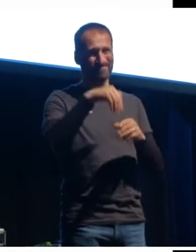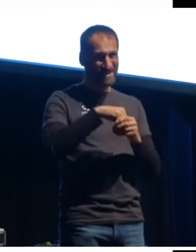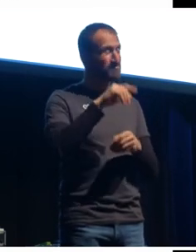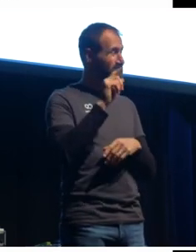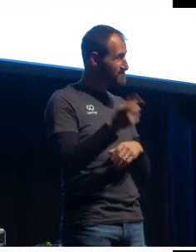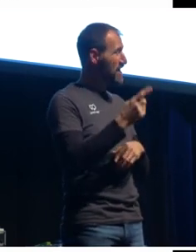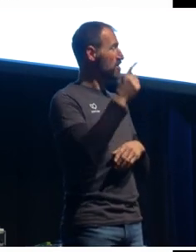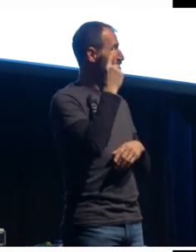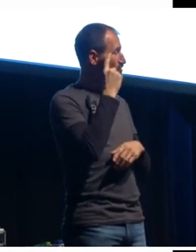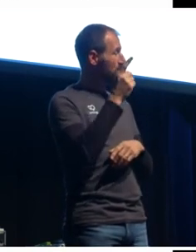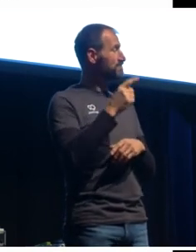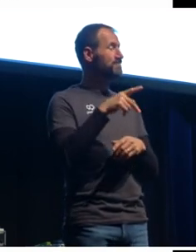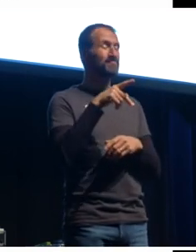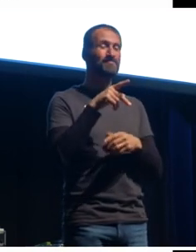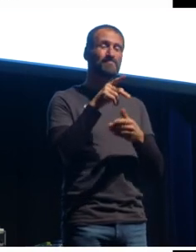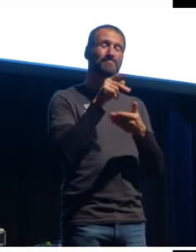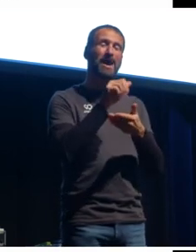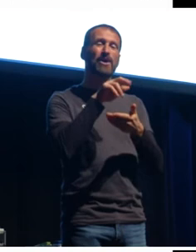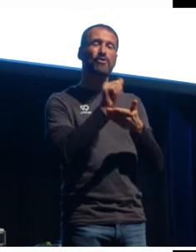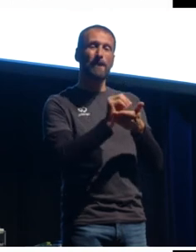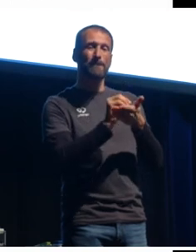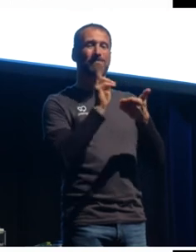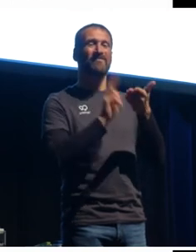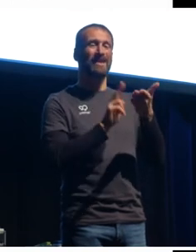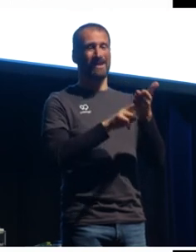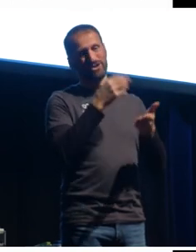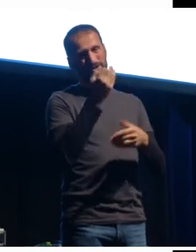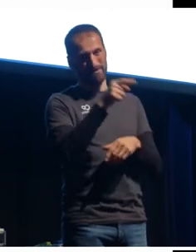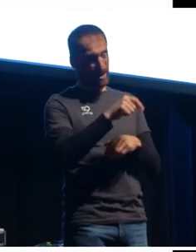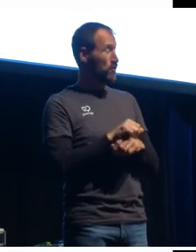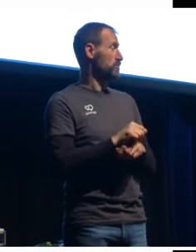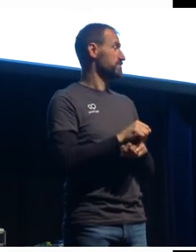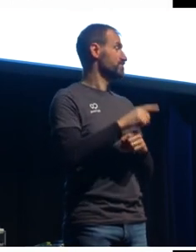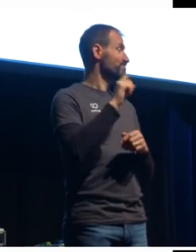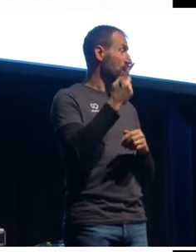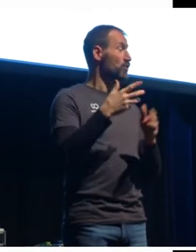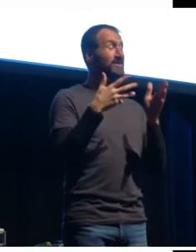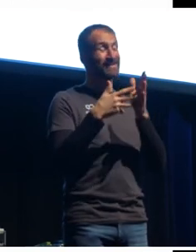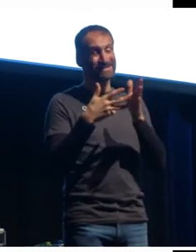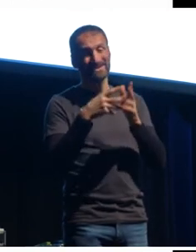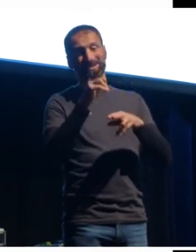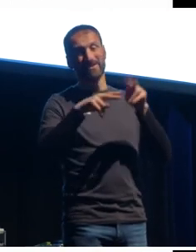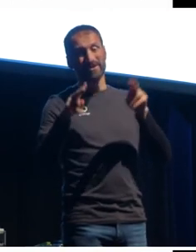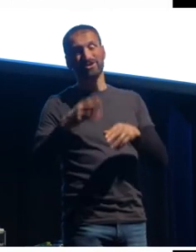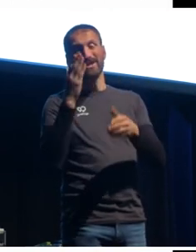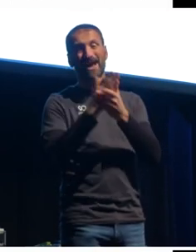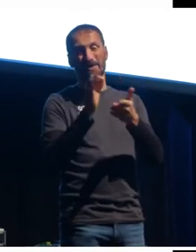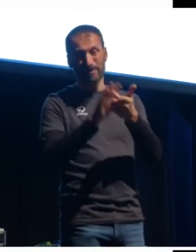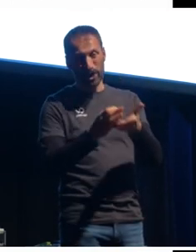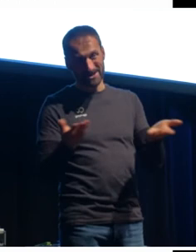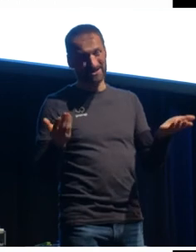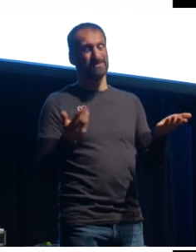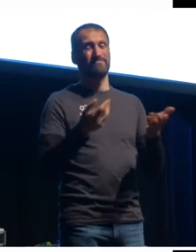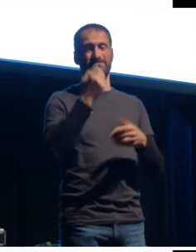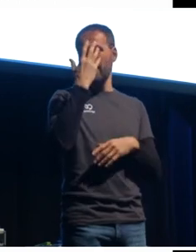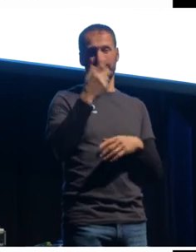we build libraries for. And I would recommend checking out this library I wrote. There was also testing different endpoints. Still banking on